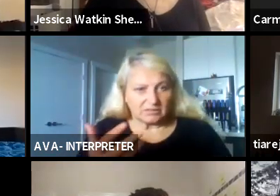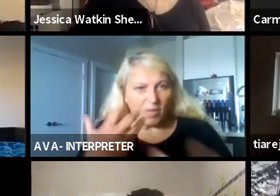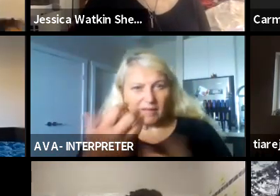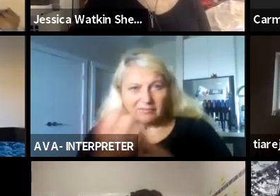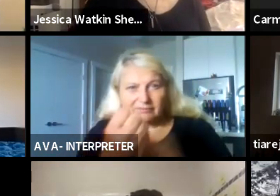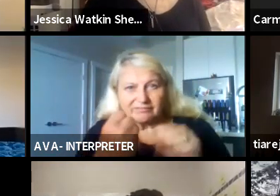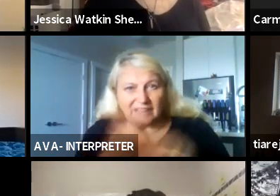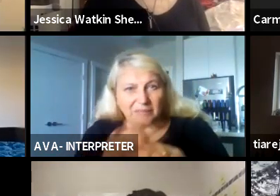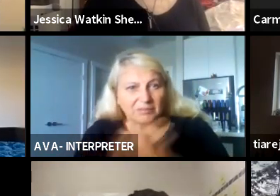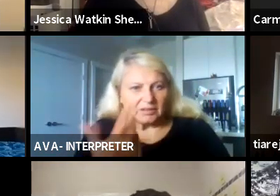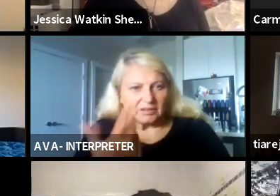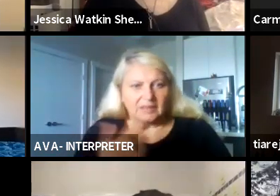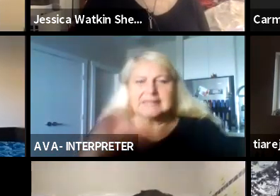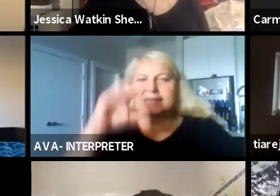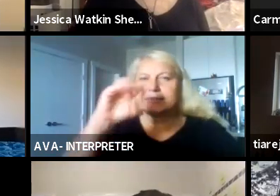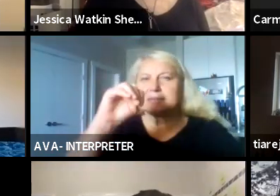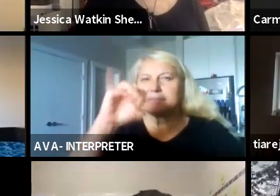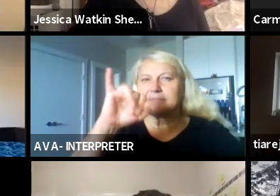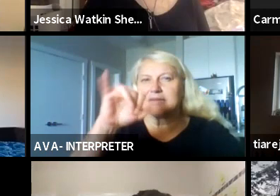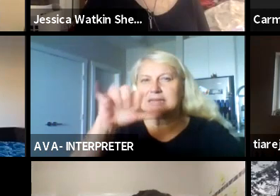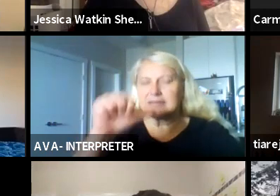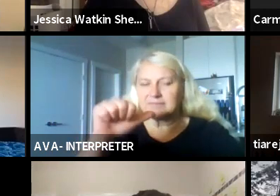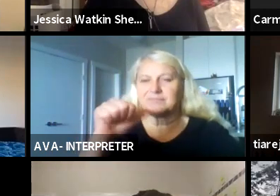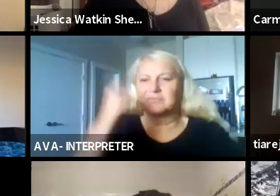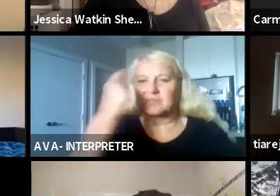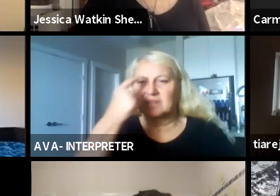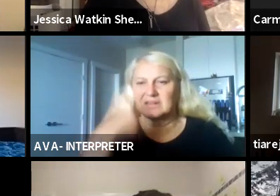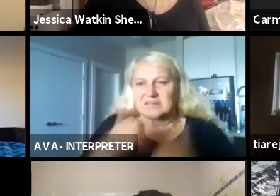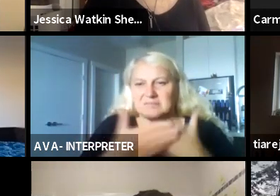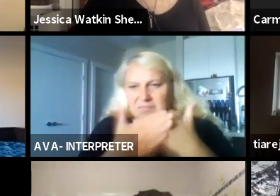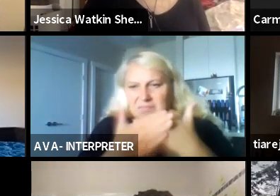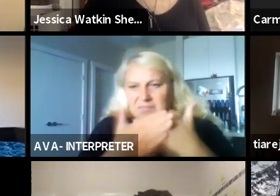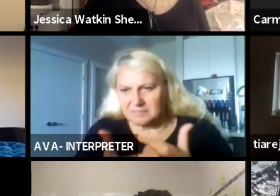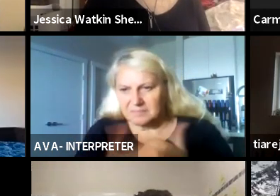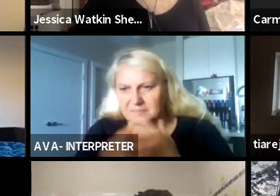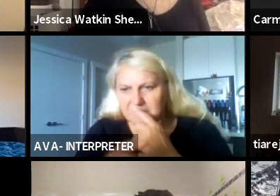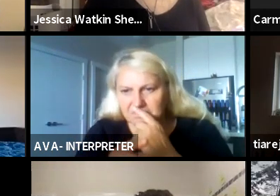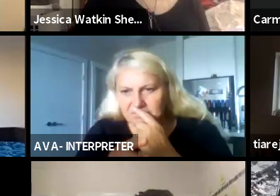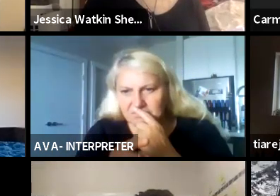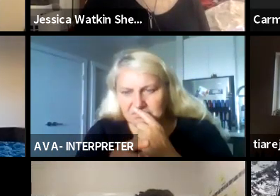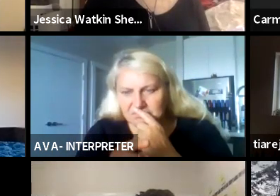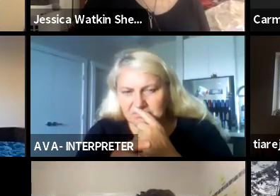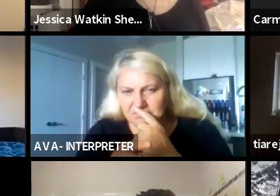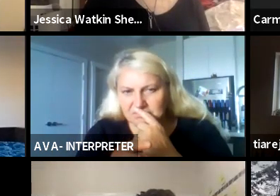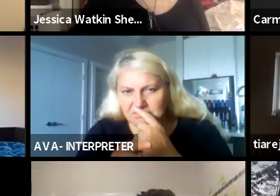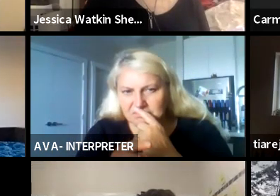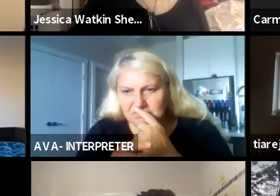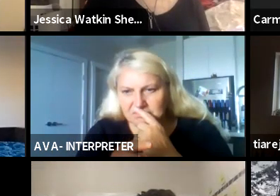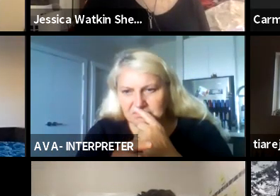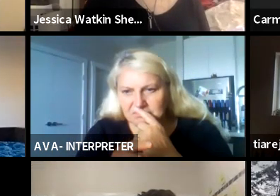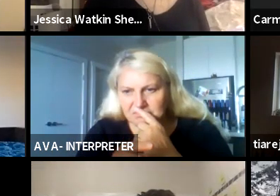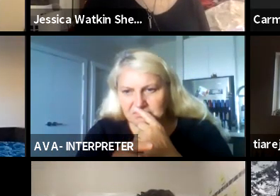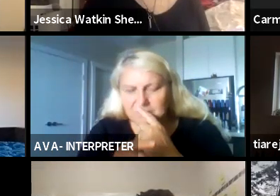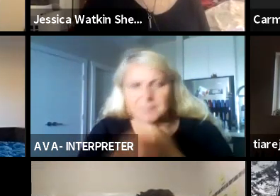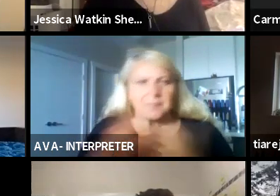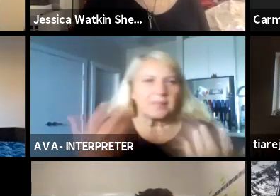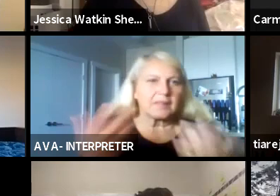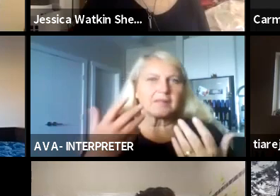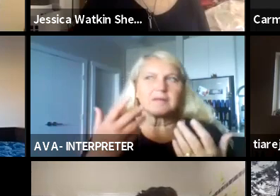introduce another problem. One is wherein owners of digital spaces, let's